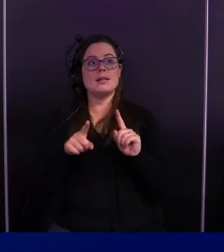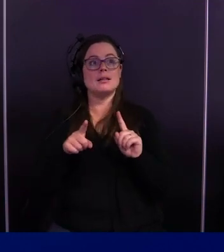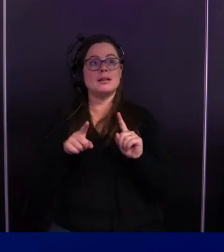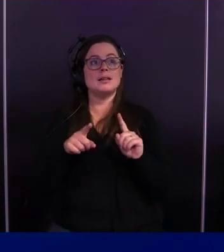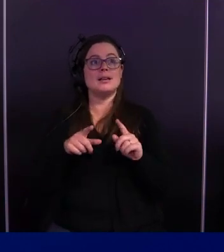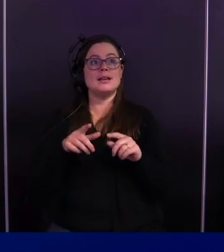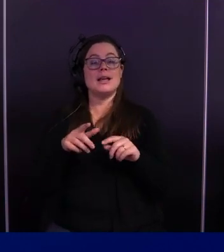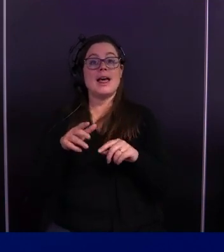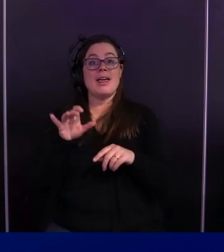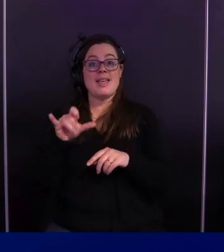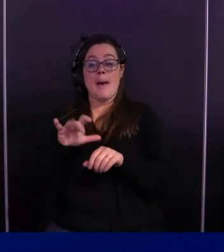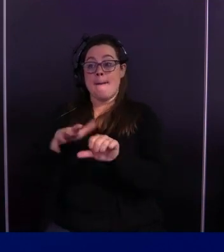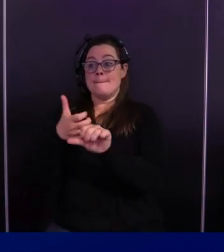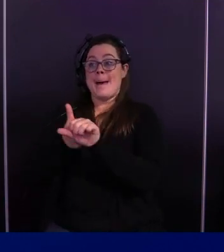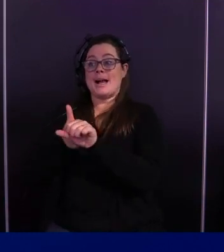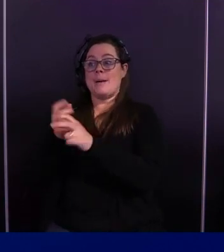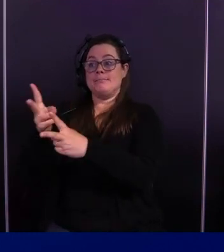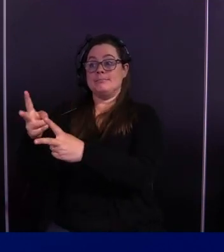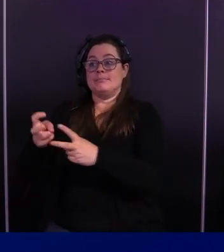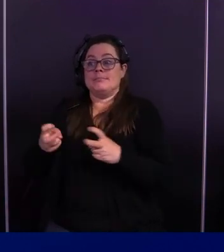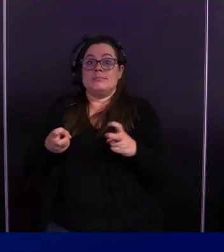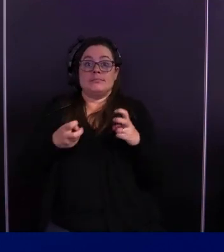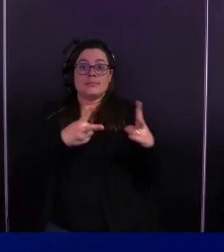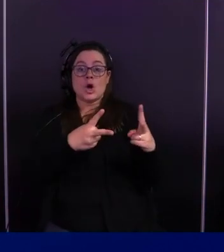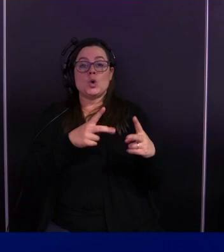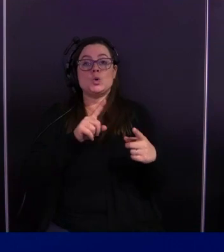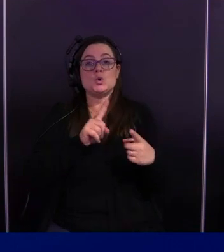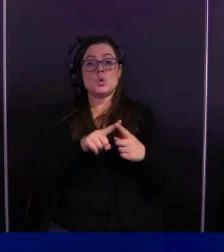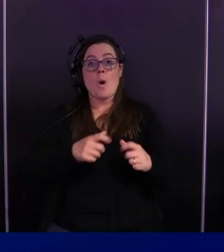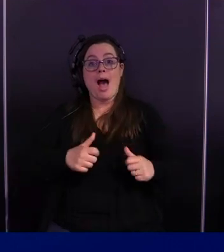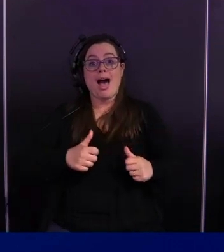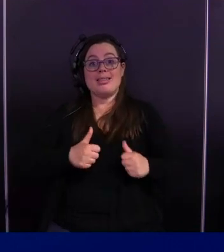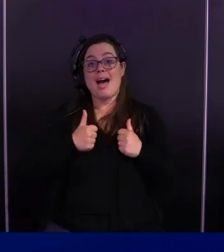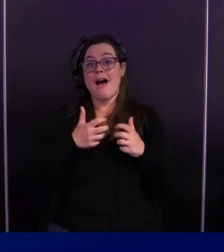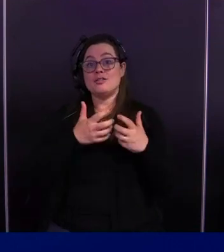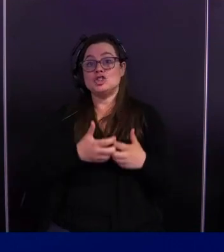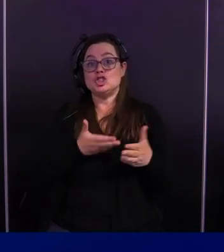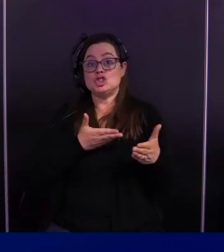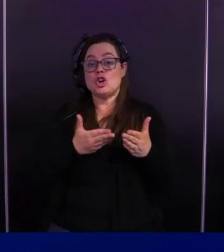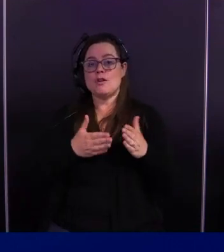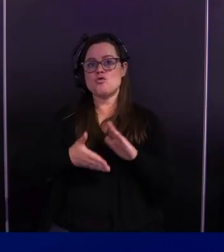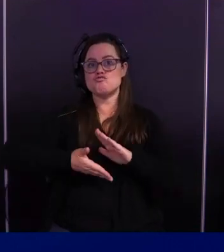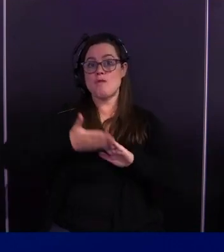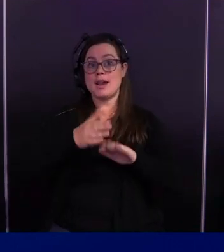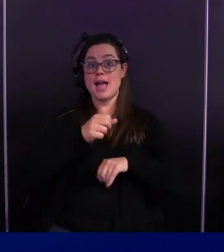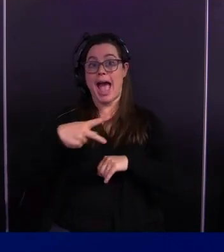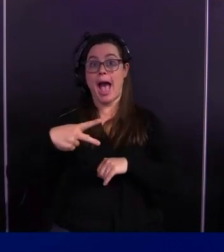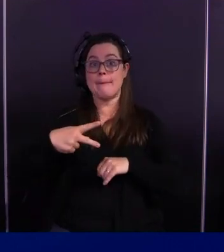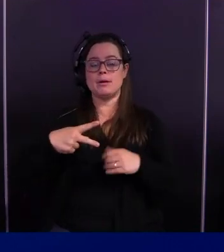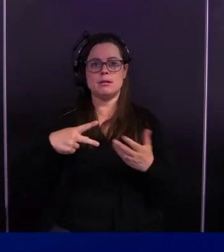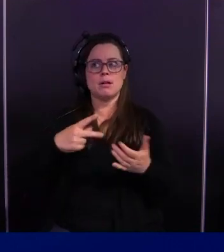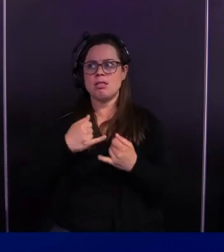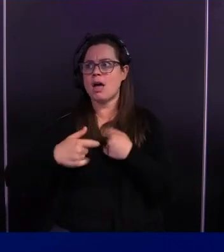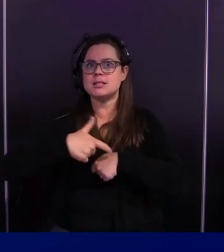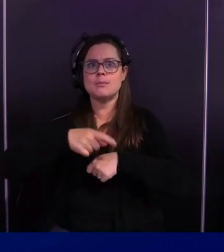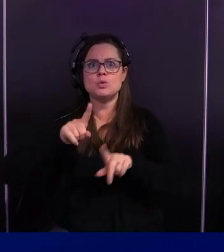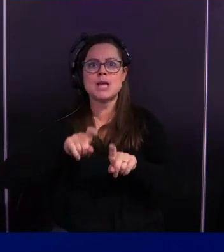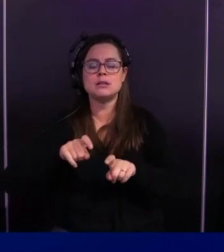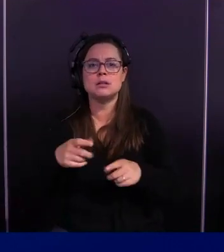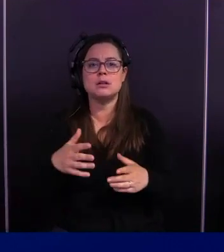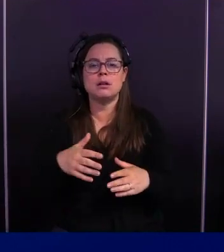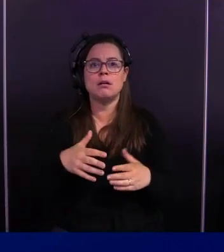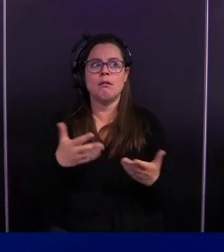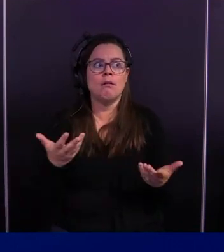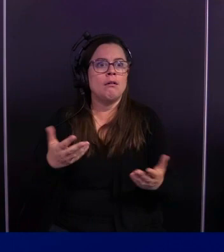state into a live database or a live server actually running your application, when was the last time that was tested?